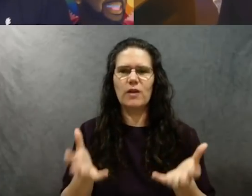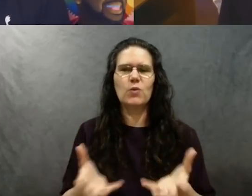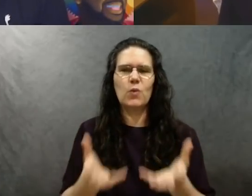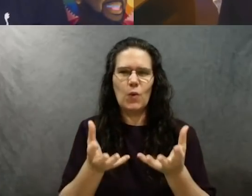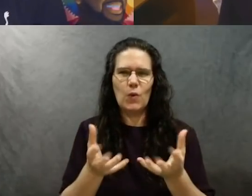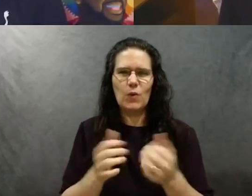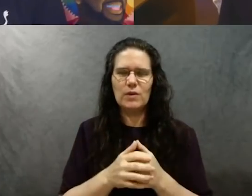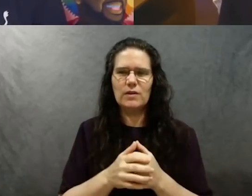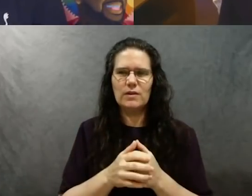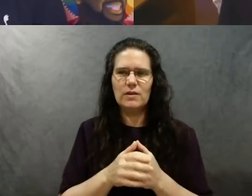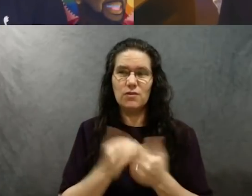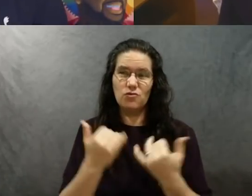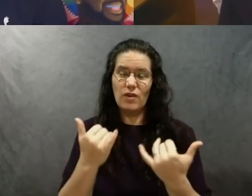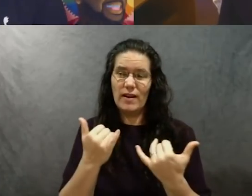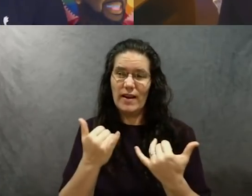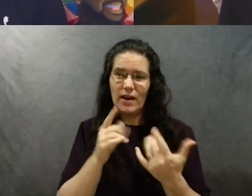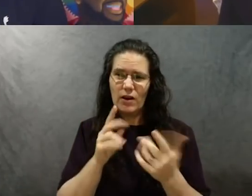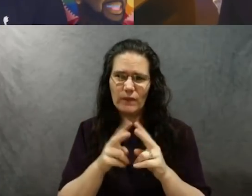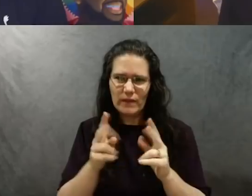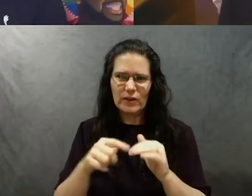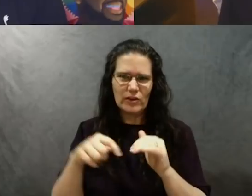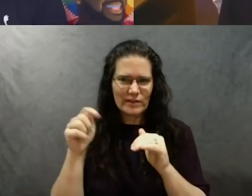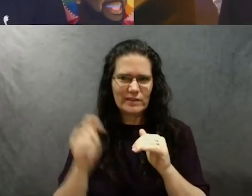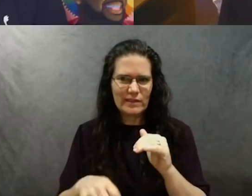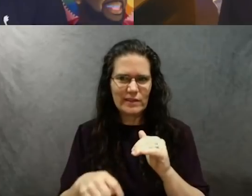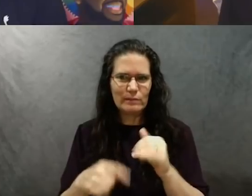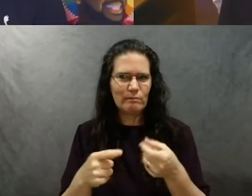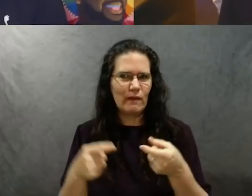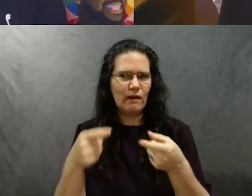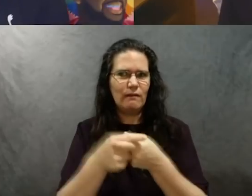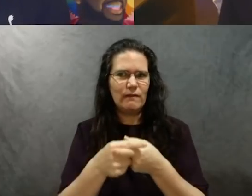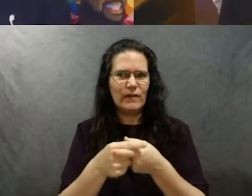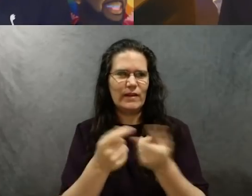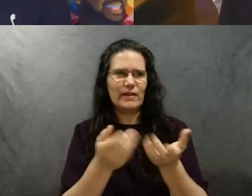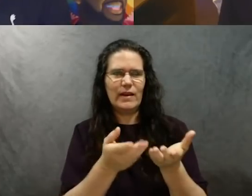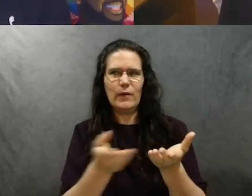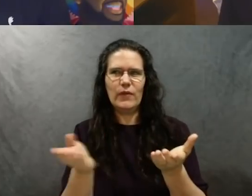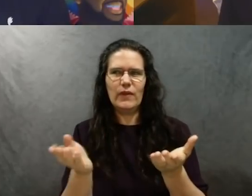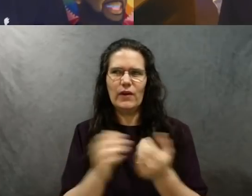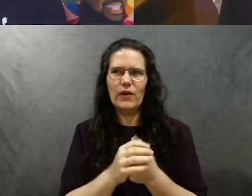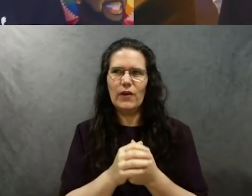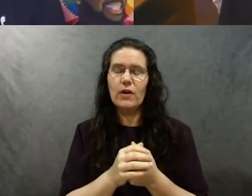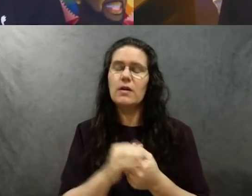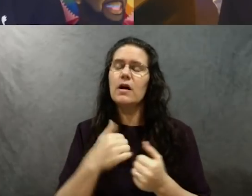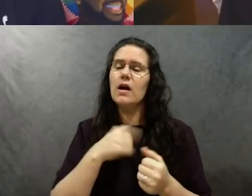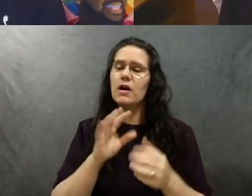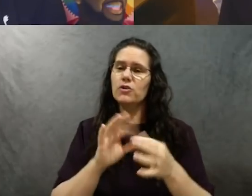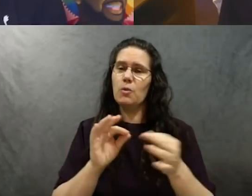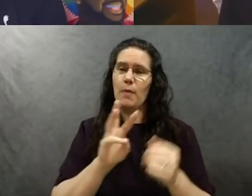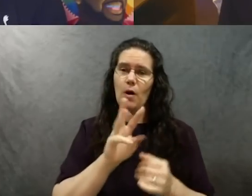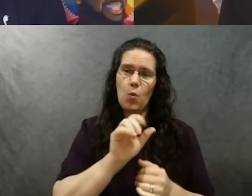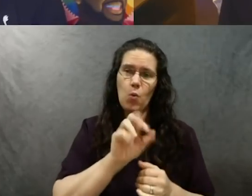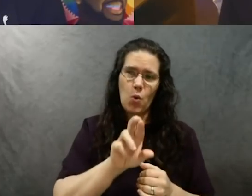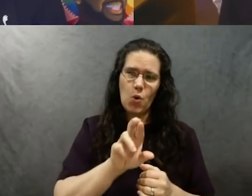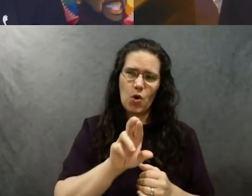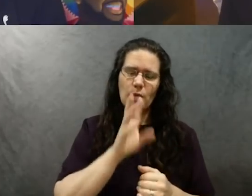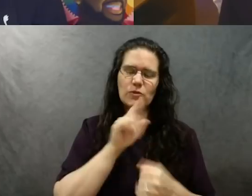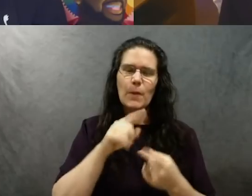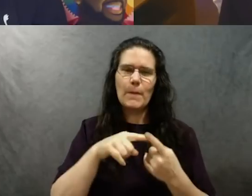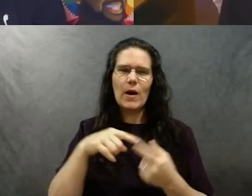you know, right now. And it's a, when I talk about war, I'm also talking about spiritual